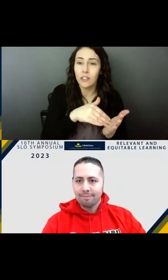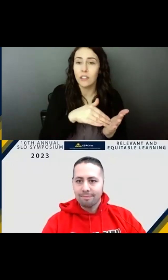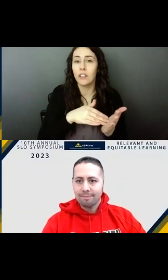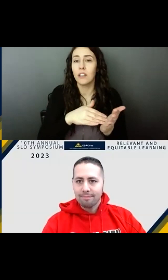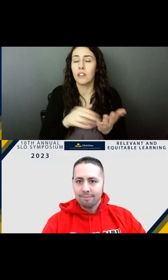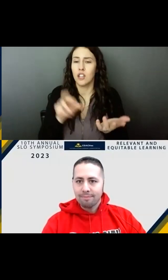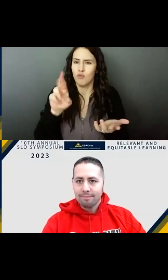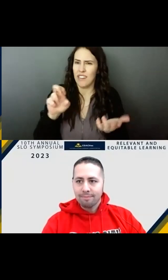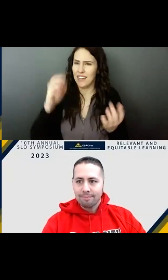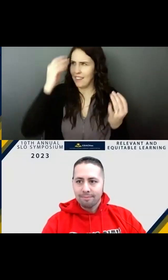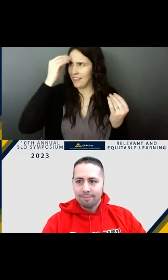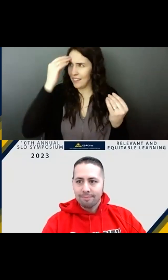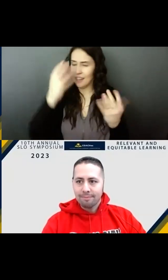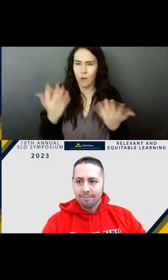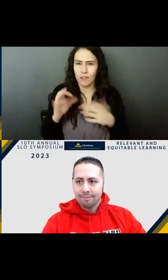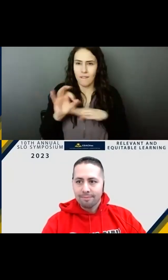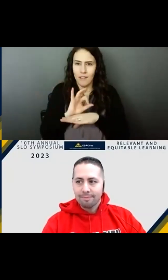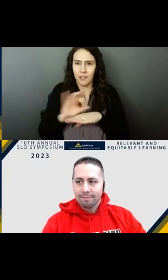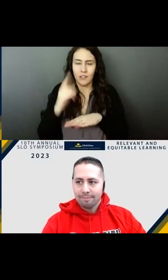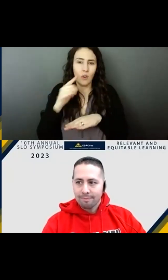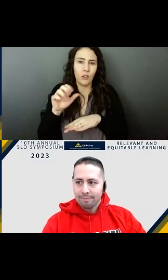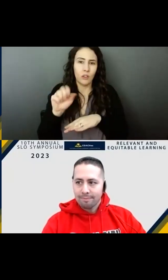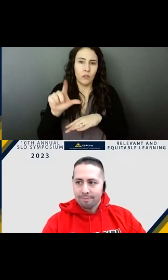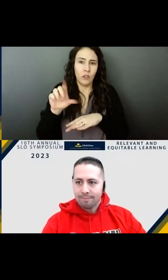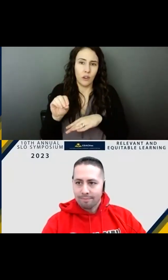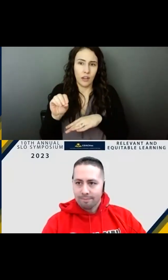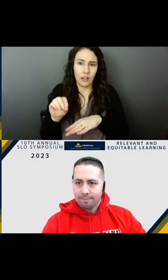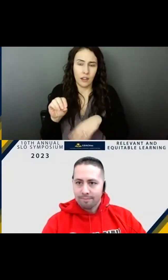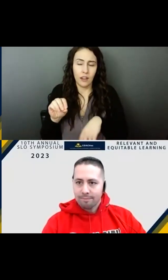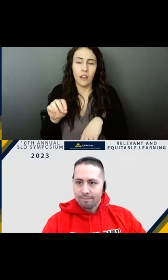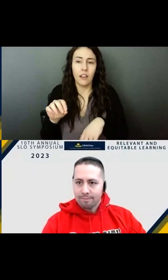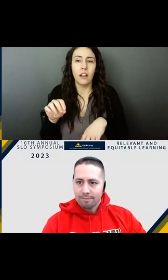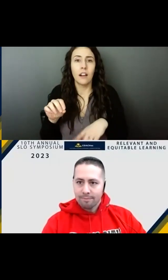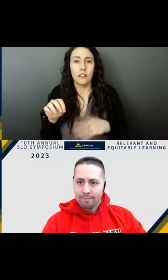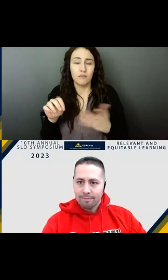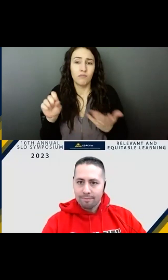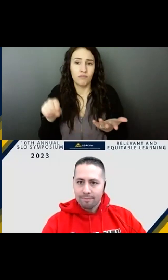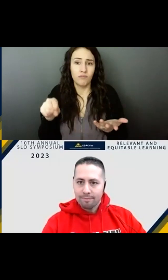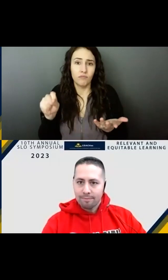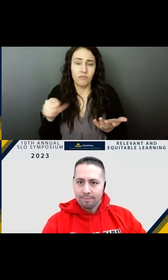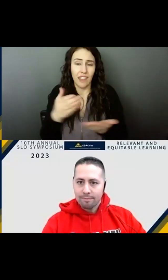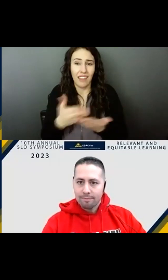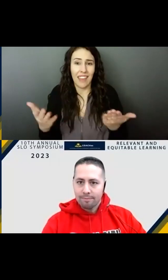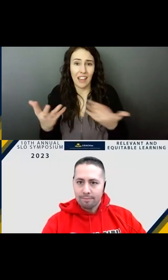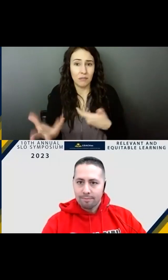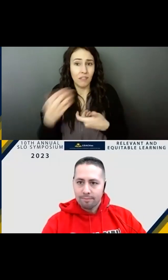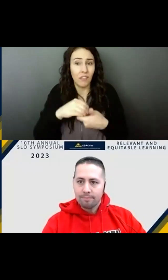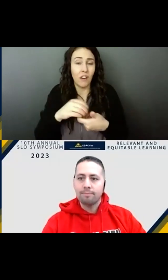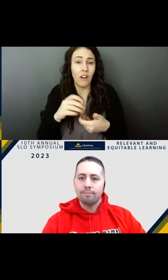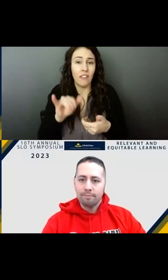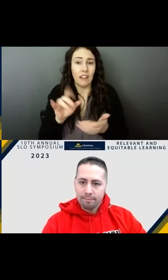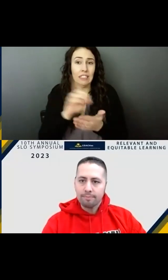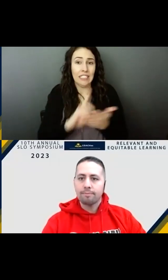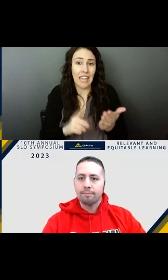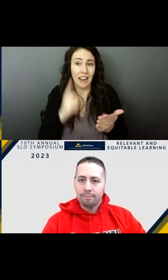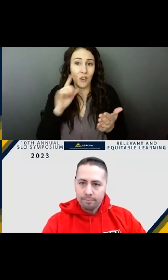the function of student learning outcomes. Certainly those are things that were in the design of the conversations that we